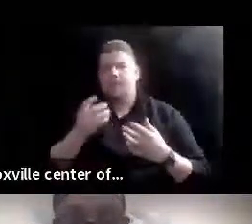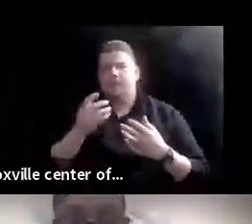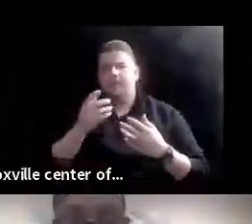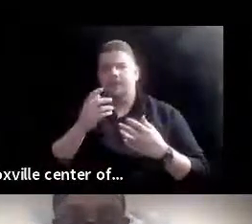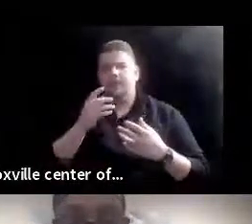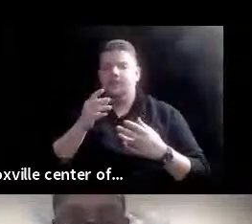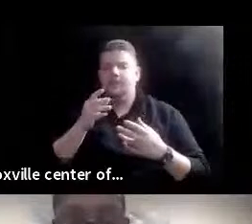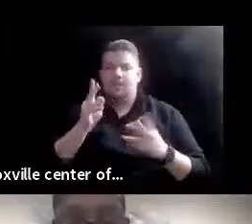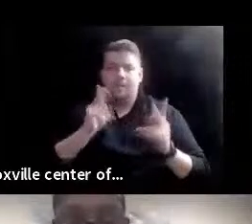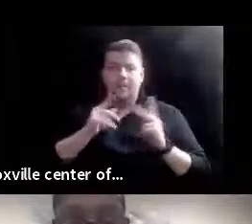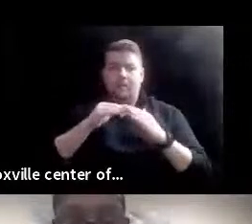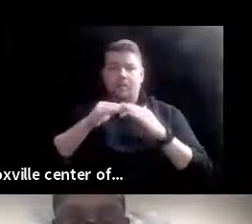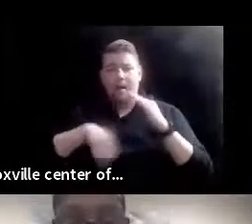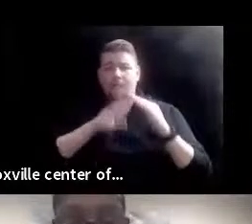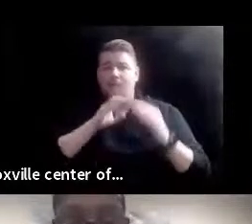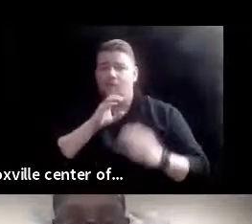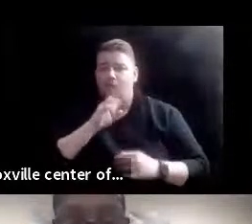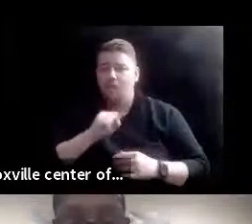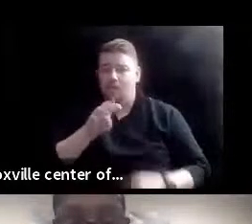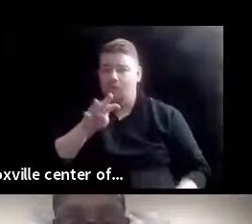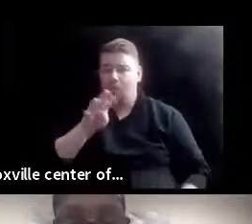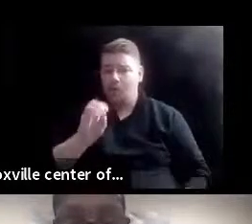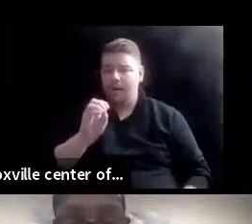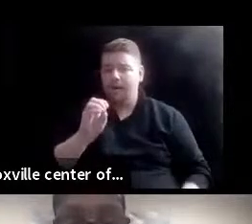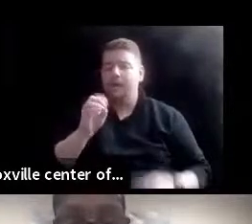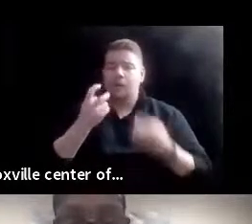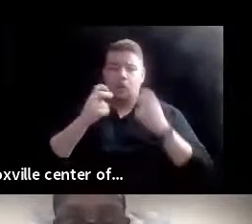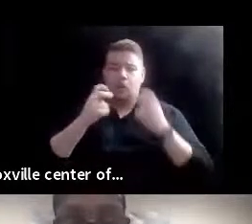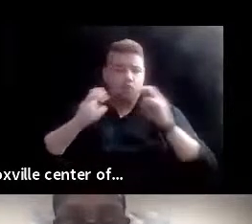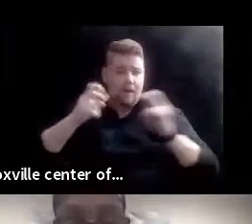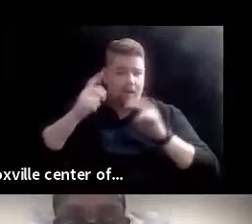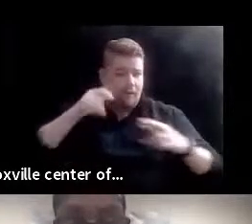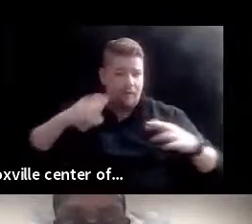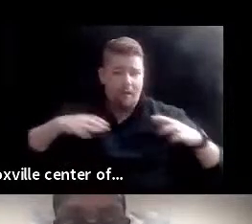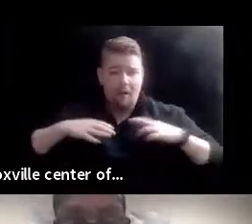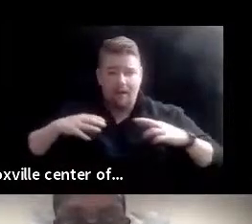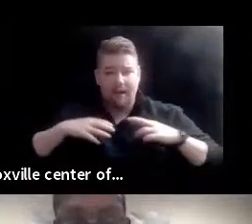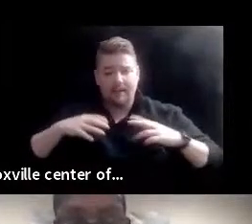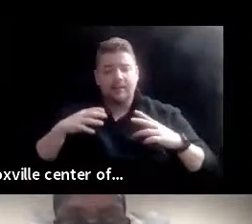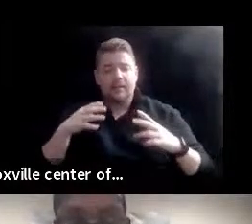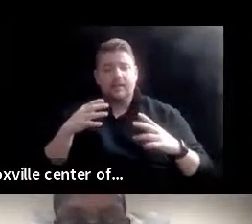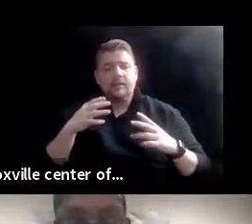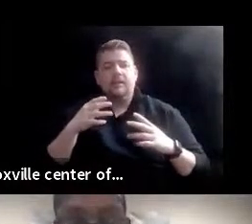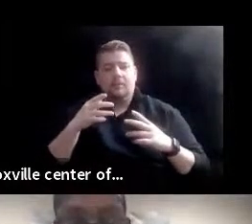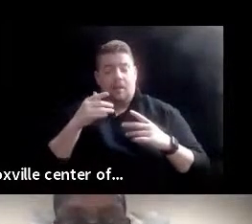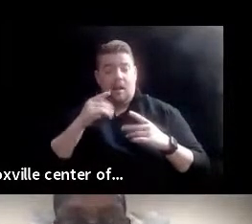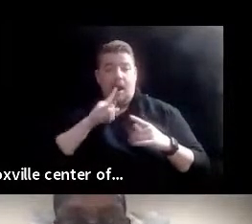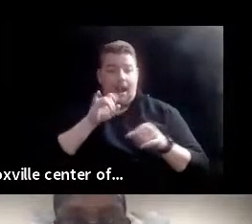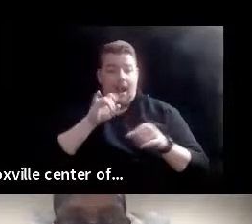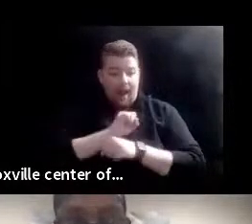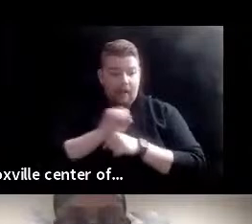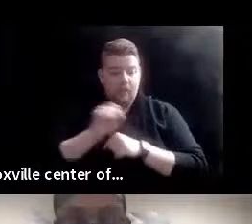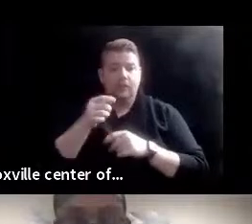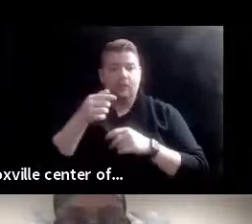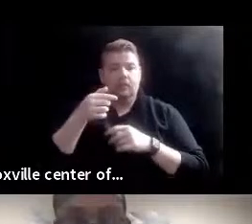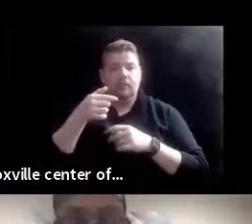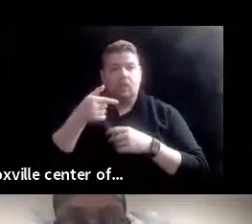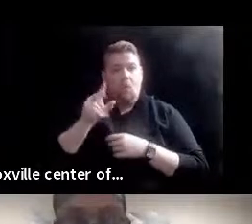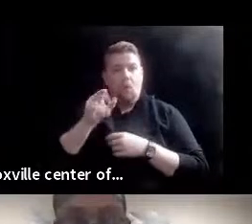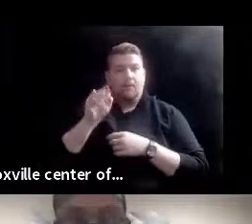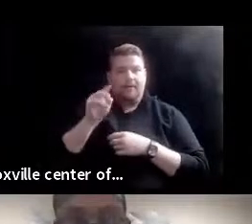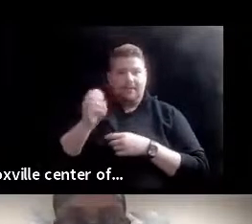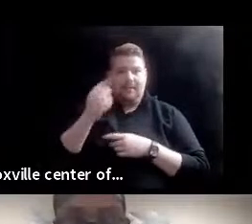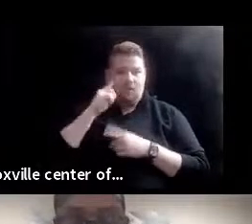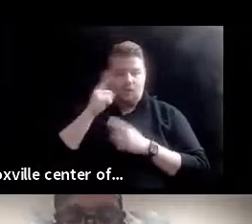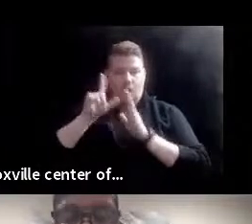are under 40 who traveled for the holidays. They're recommending that you actually quarantine for a while, for